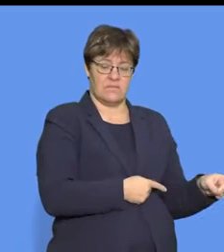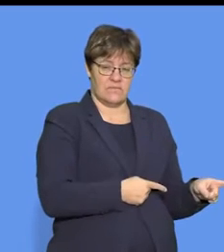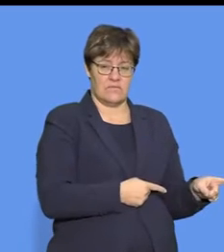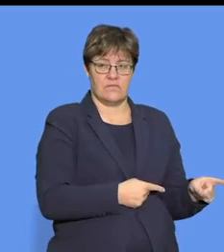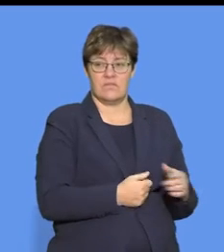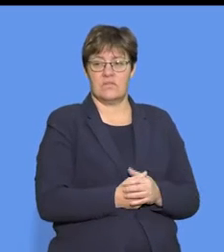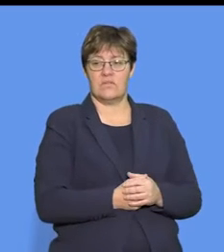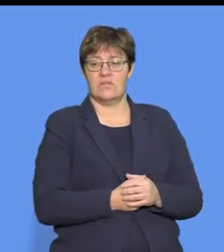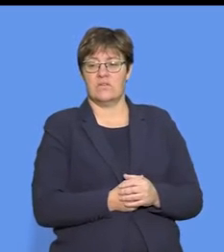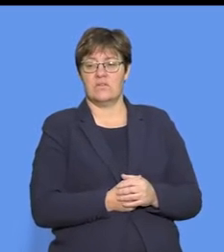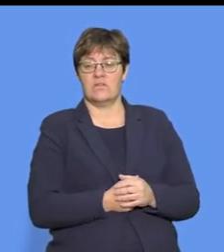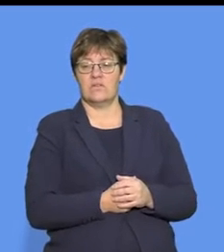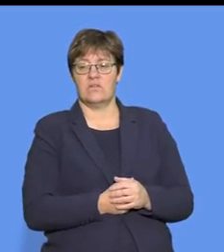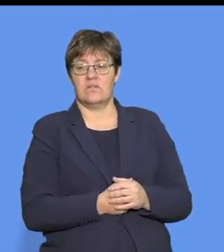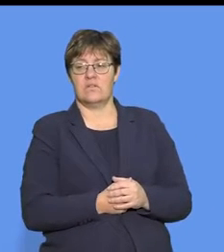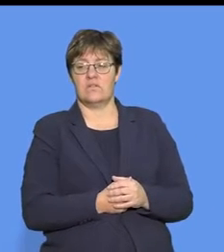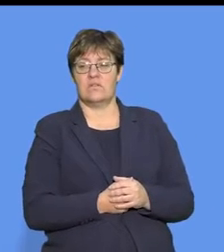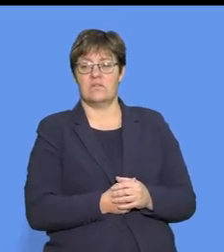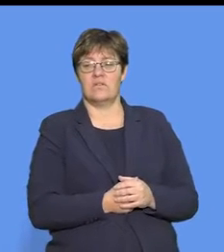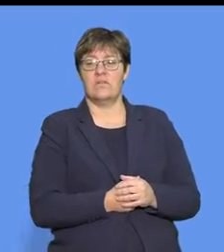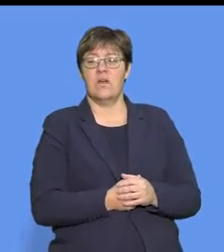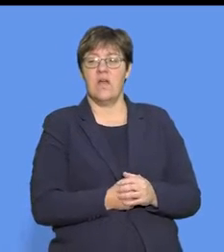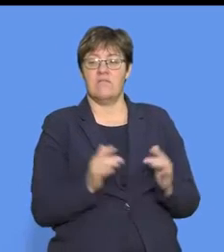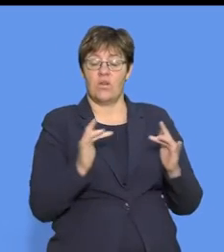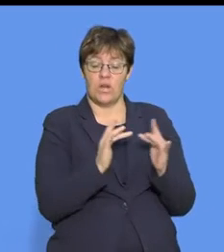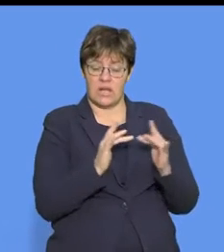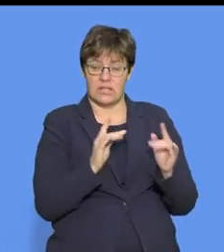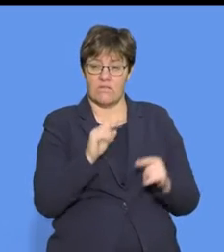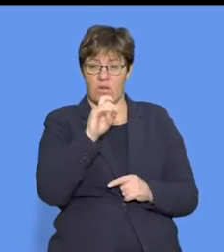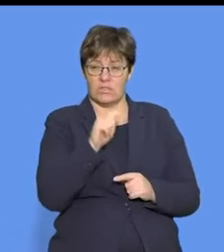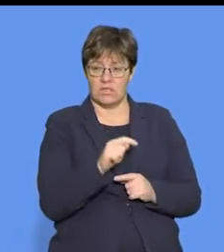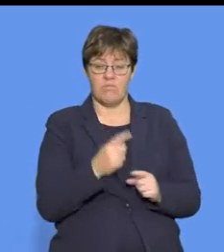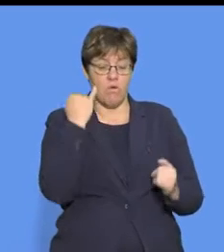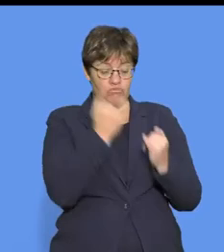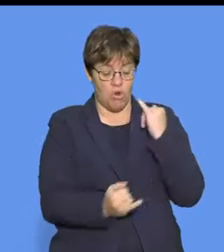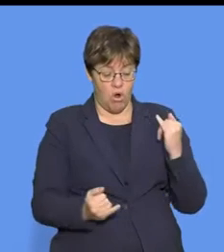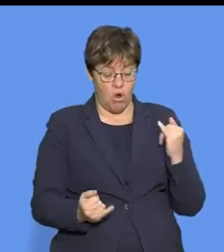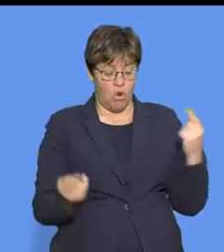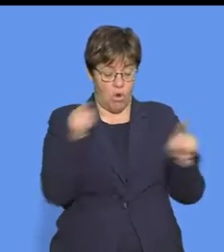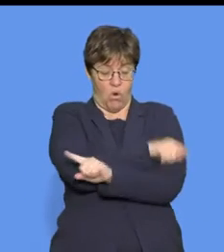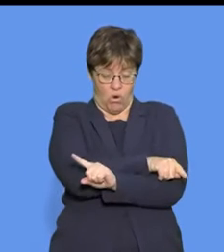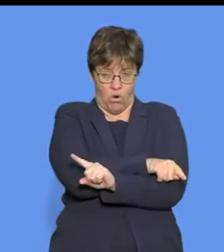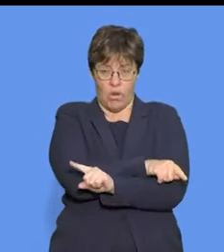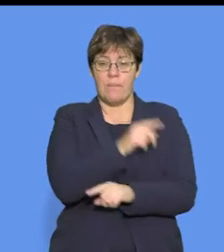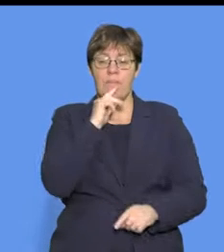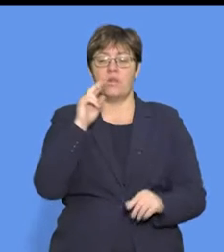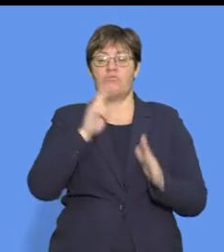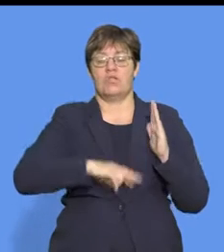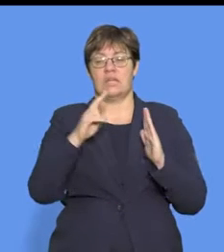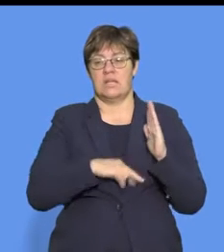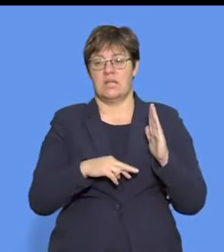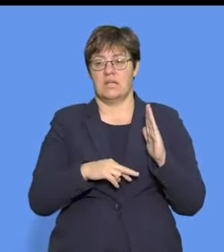is the positive. This is the positive terminal of the voltmeter. If we connected the voltmeter in the incorrect